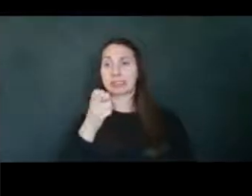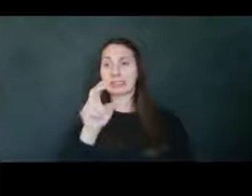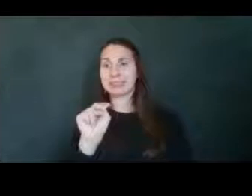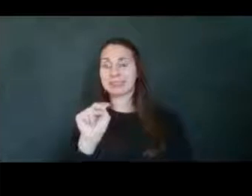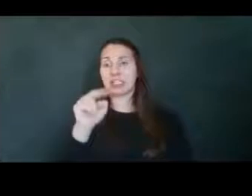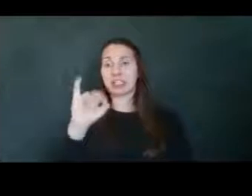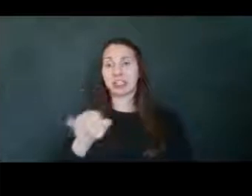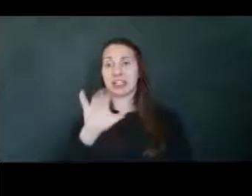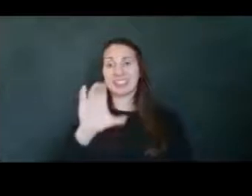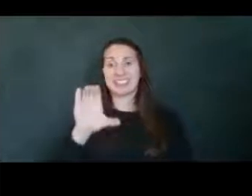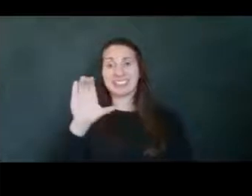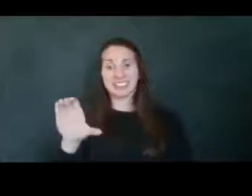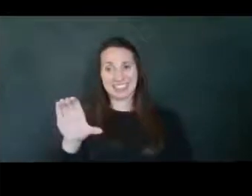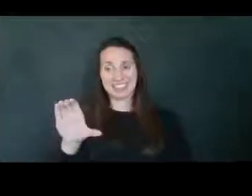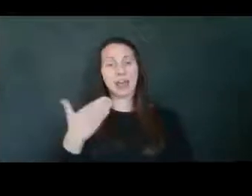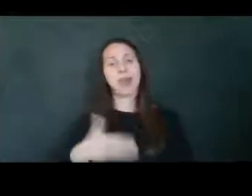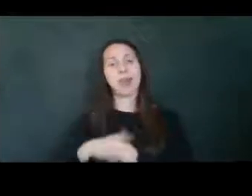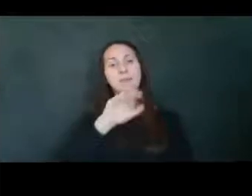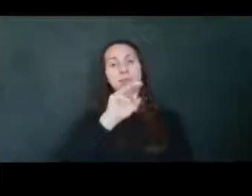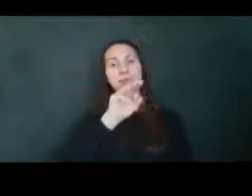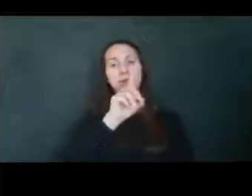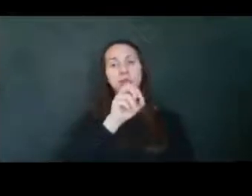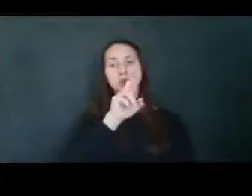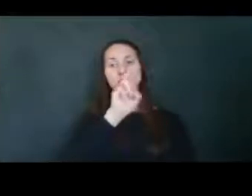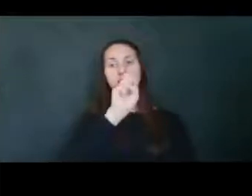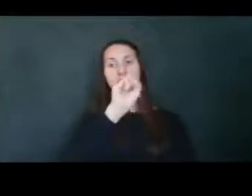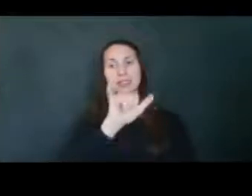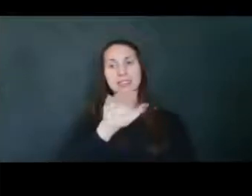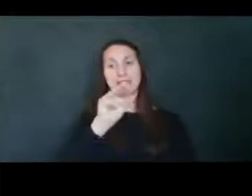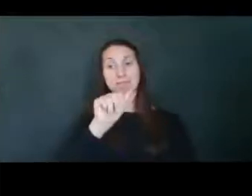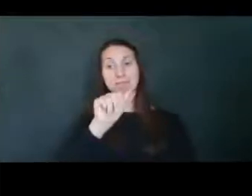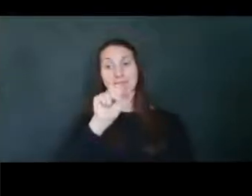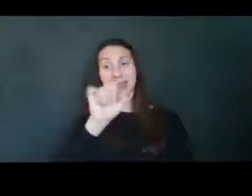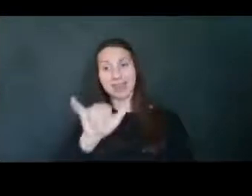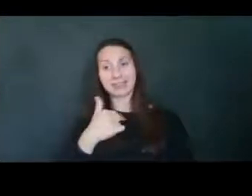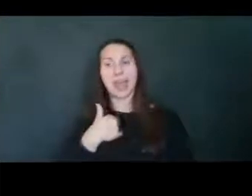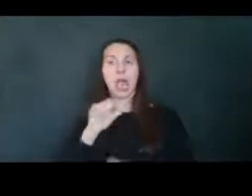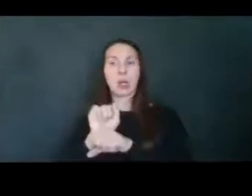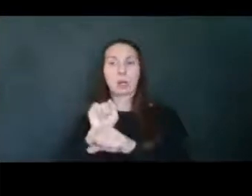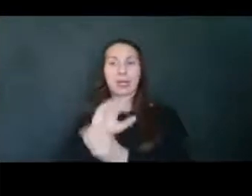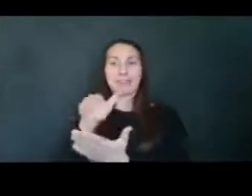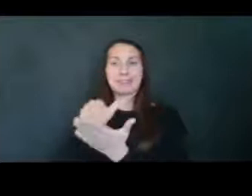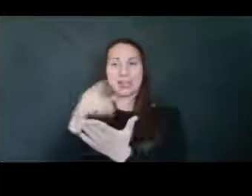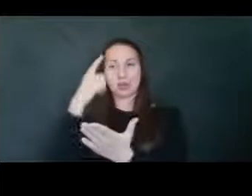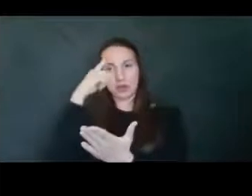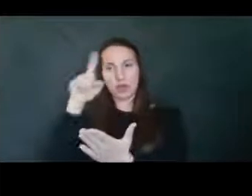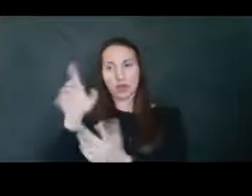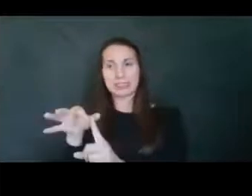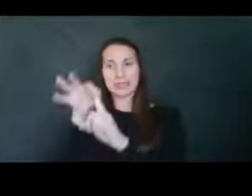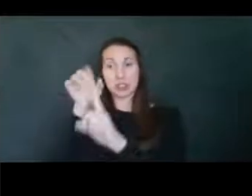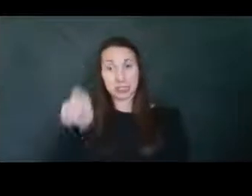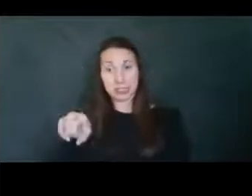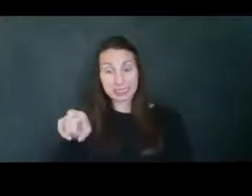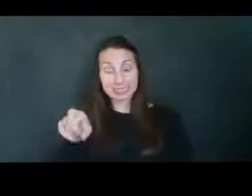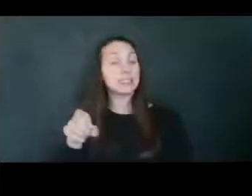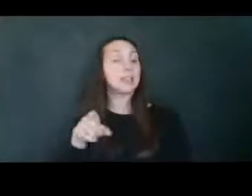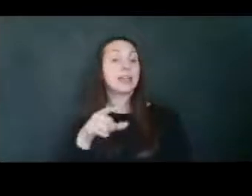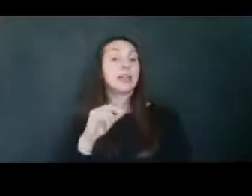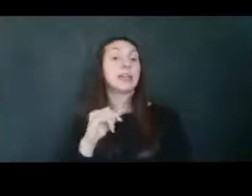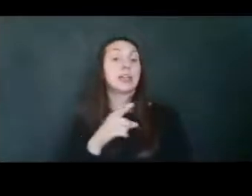I work in the Center for Special Needs, so you can find me there if my contact information isn't readily available to